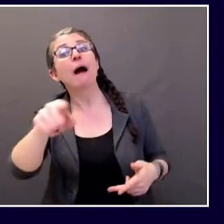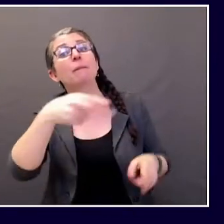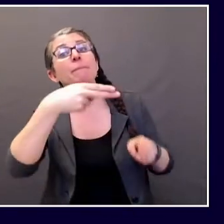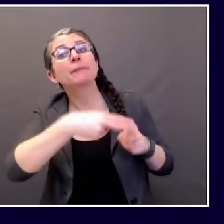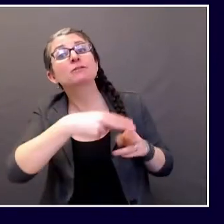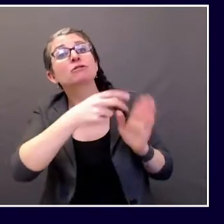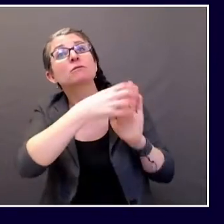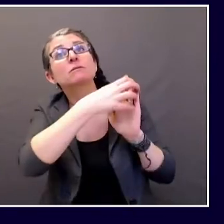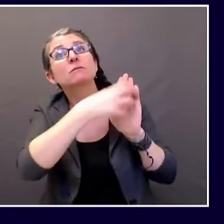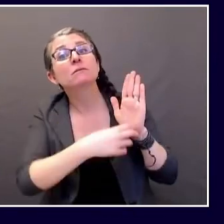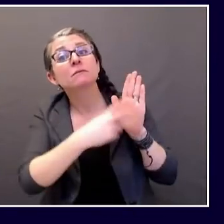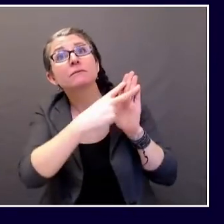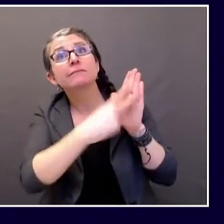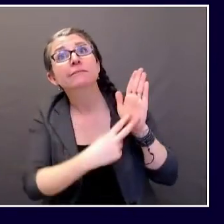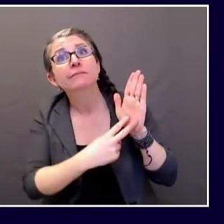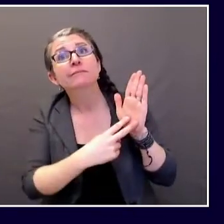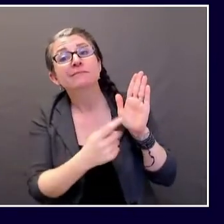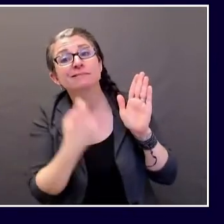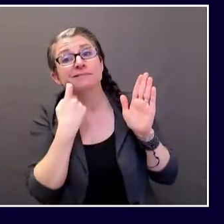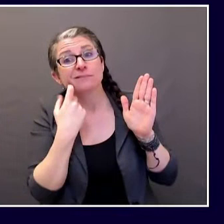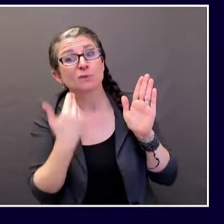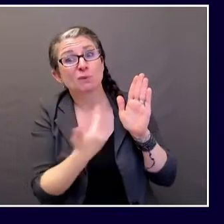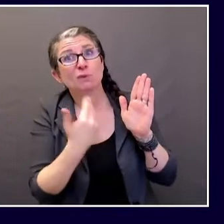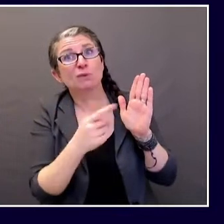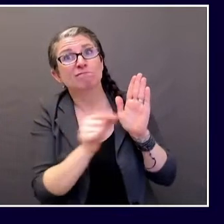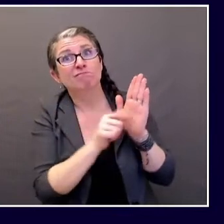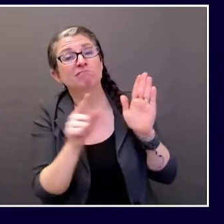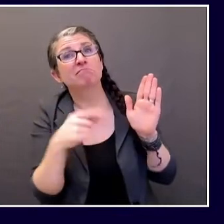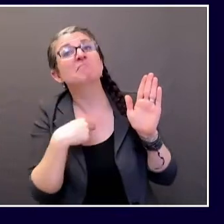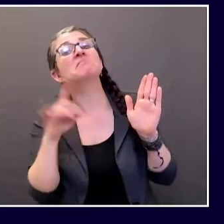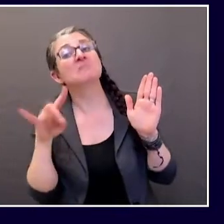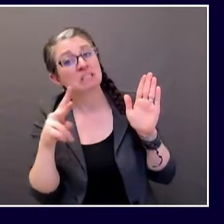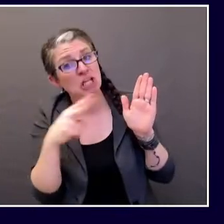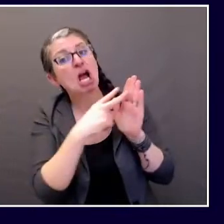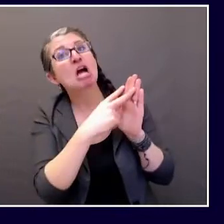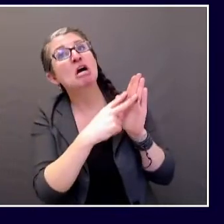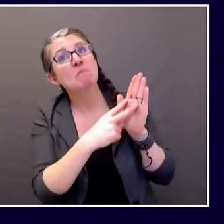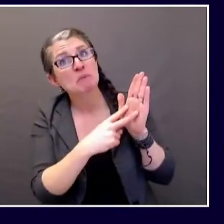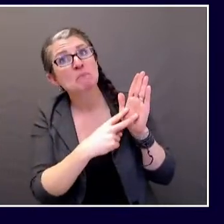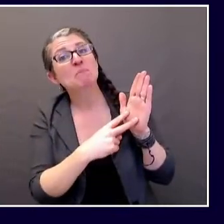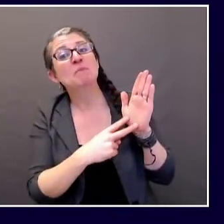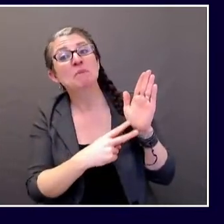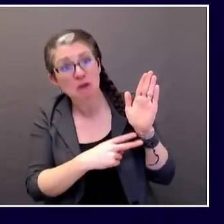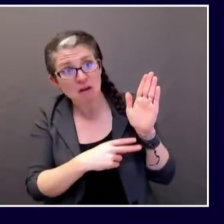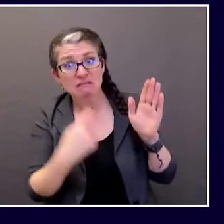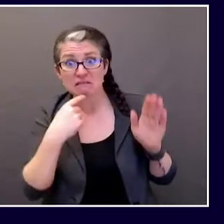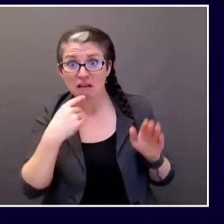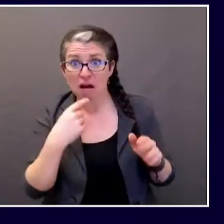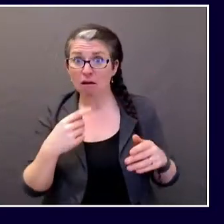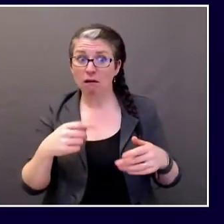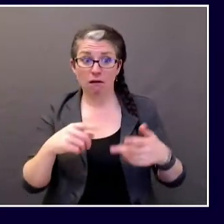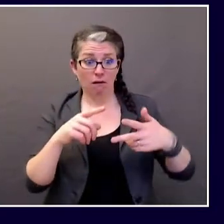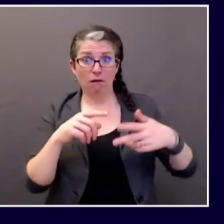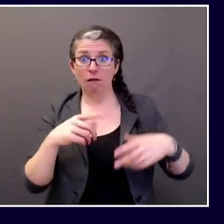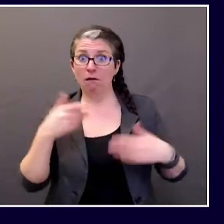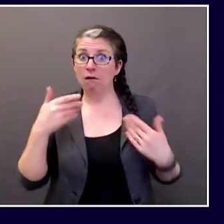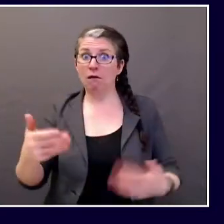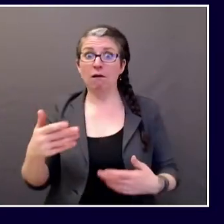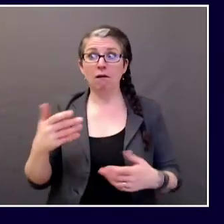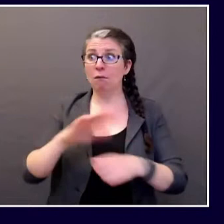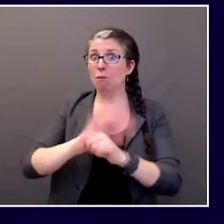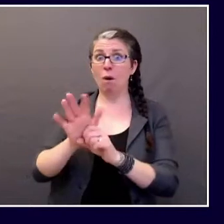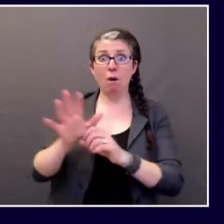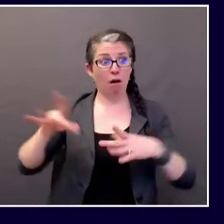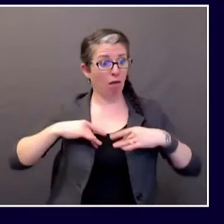one shot, but that really is a question for the FDA to properly vet and evaluate. If they change the EUA,